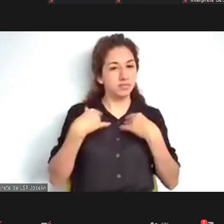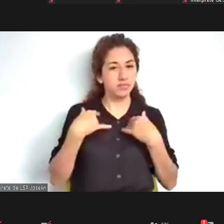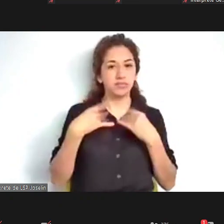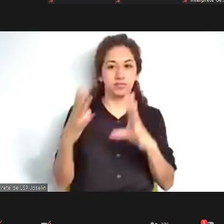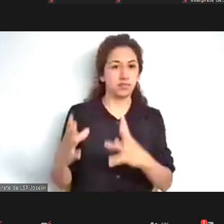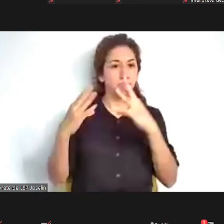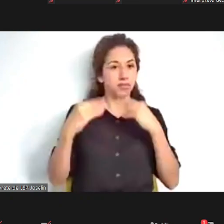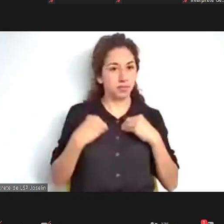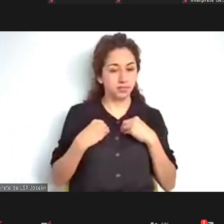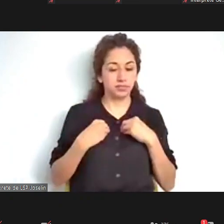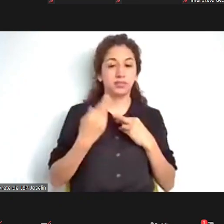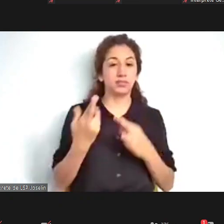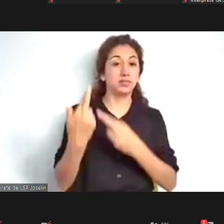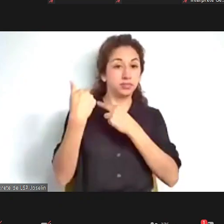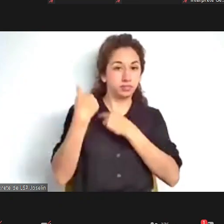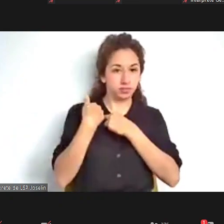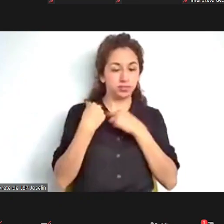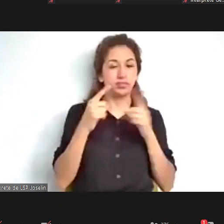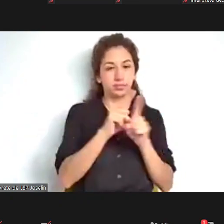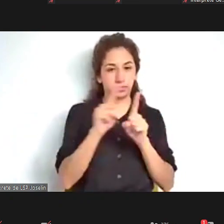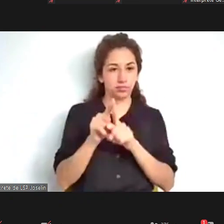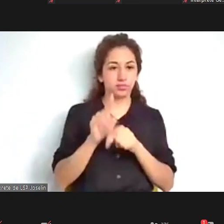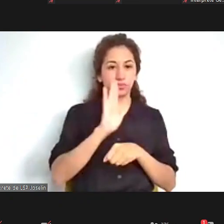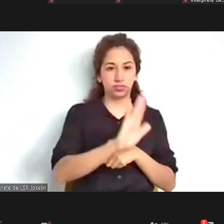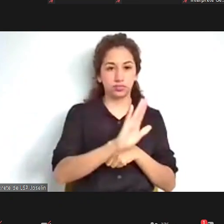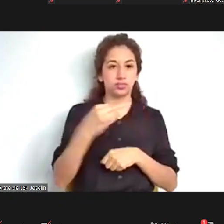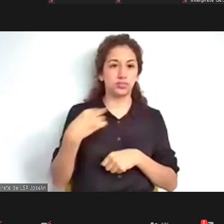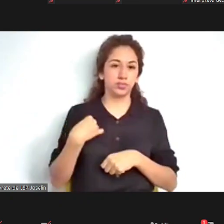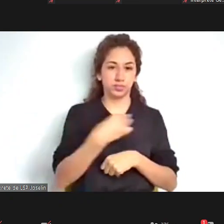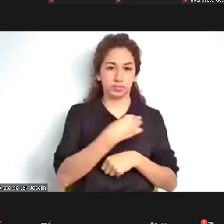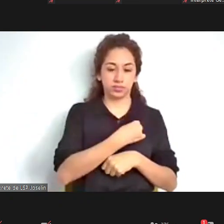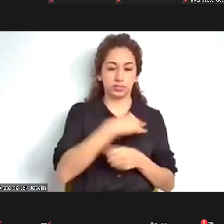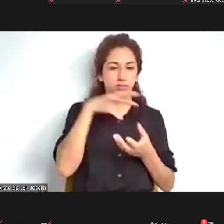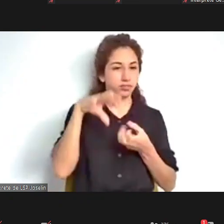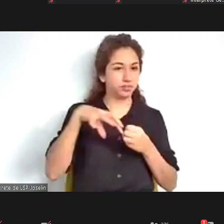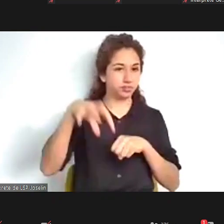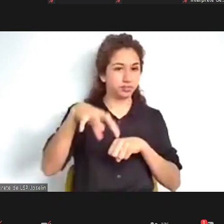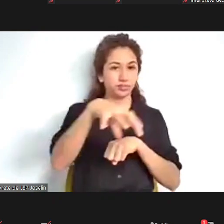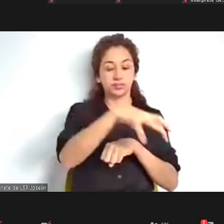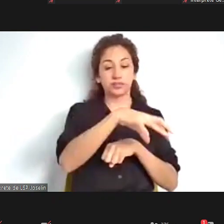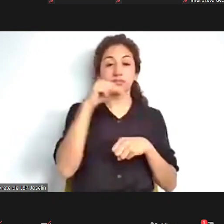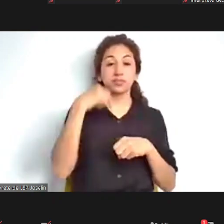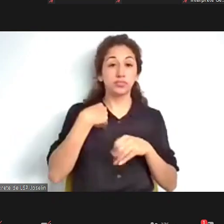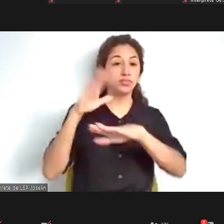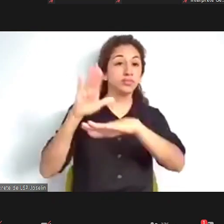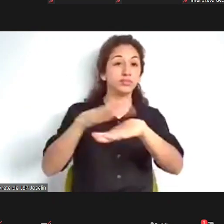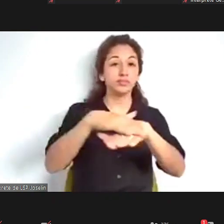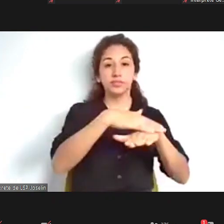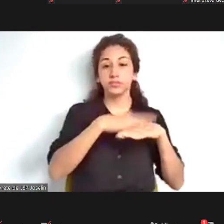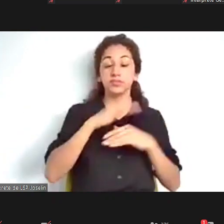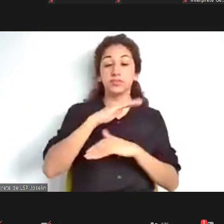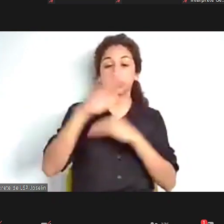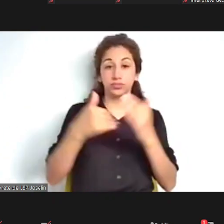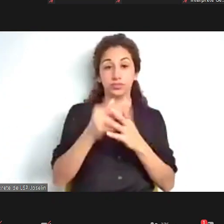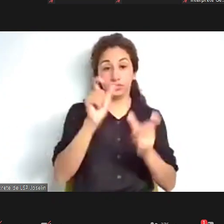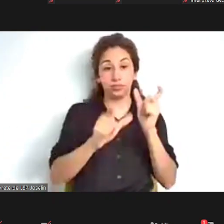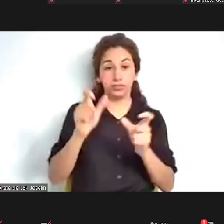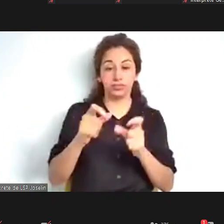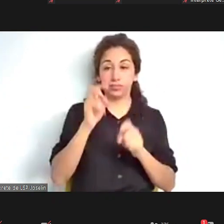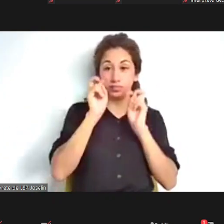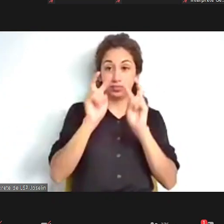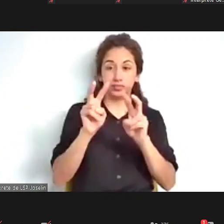identifying it as part of their role in society i call upon to have this interministerial